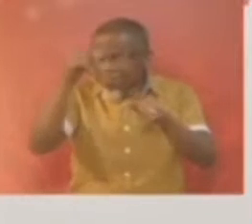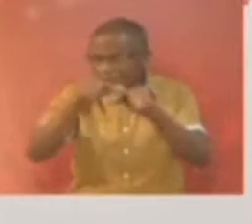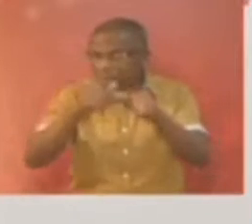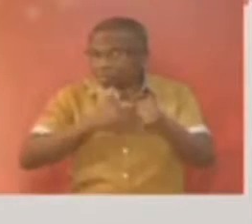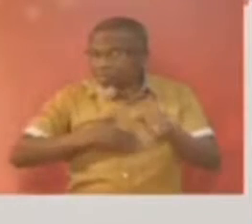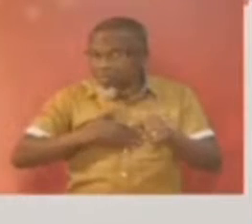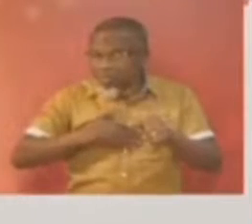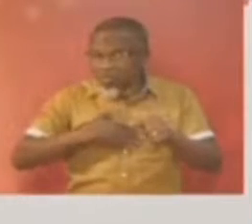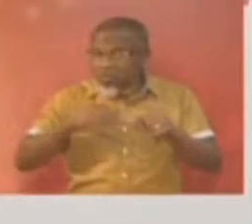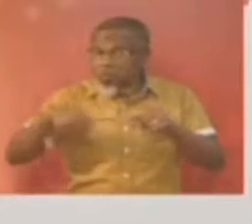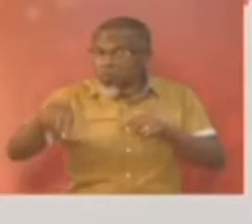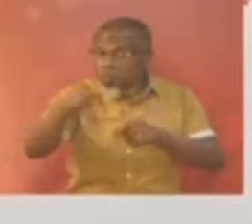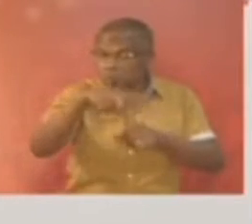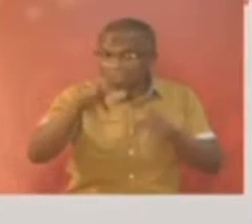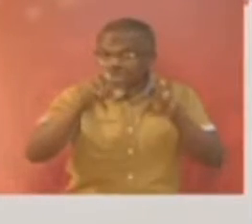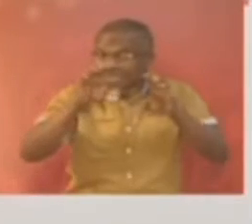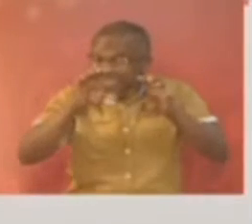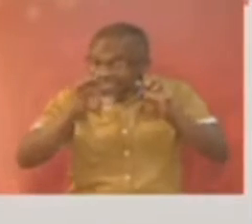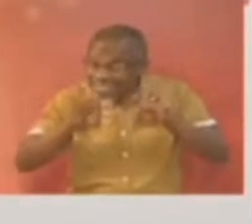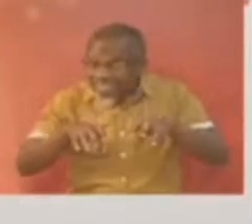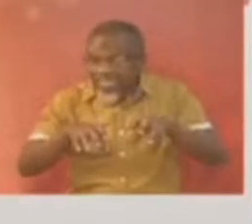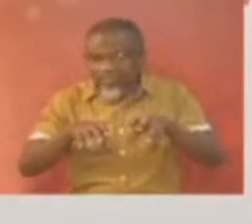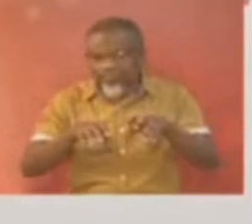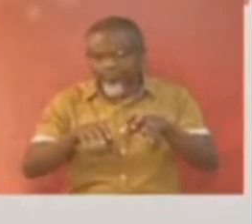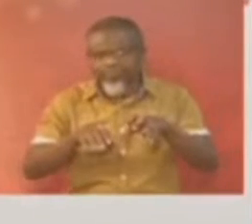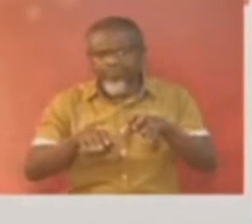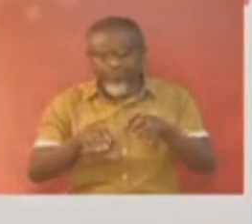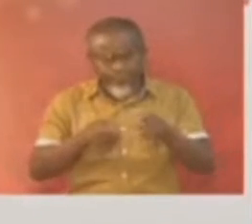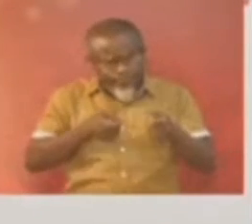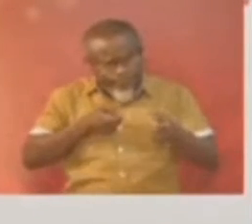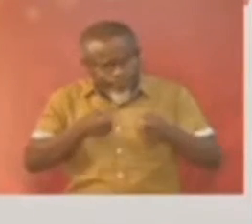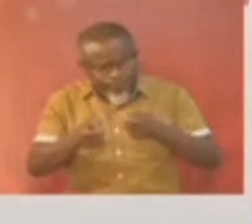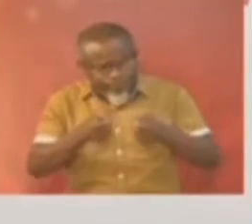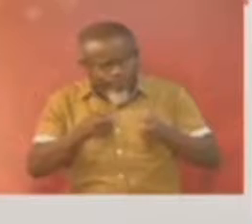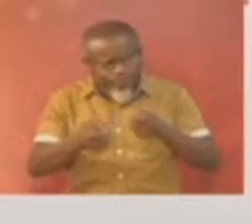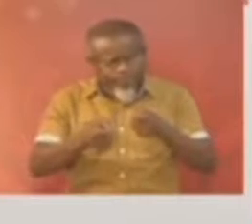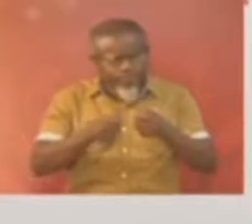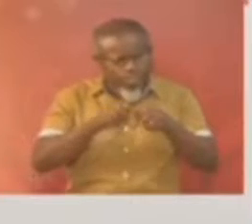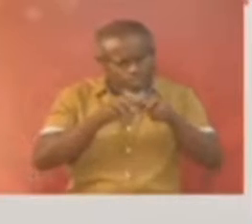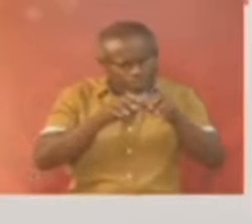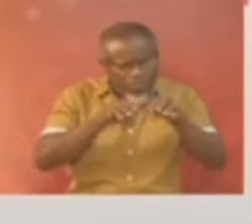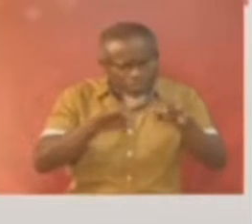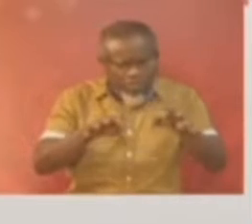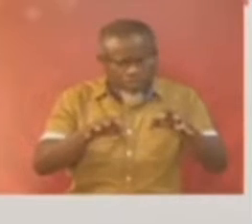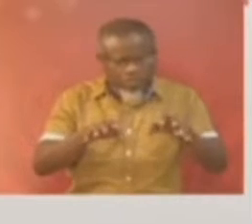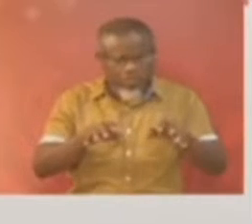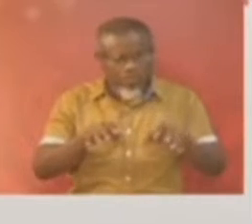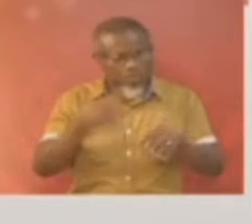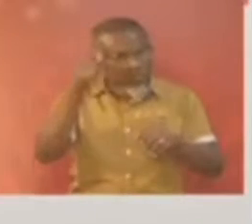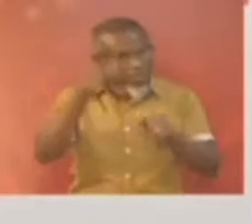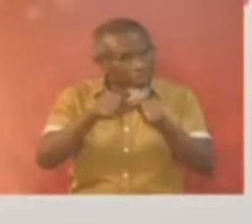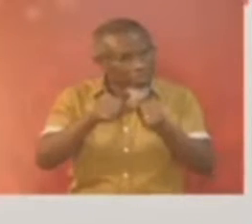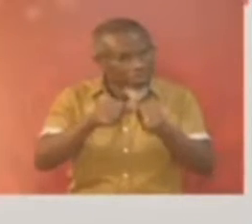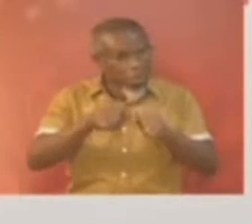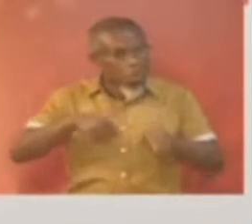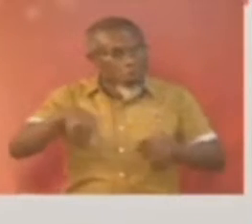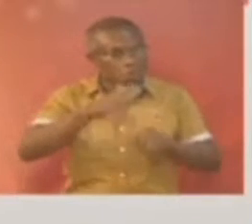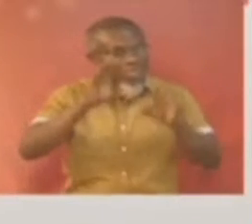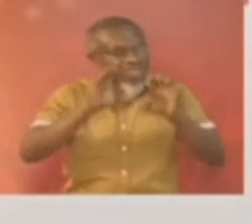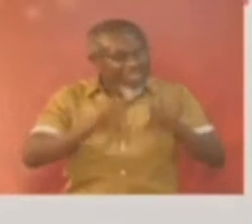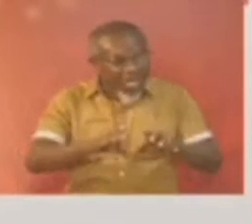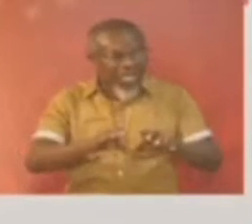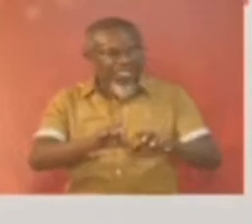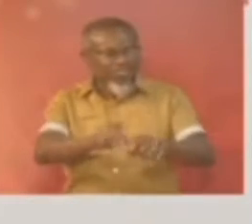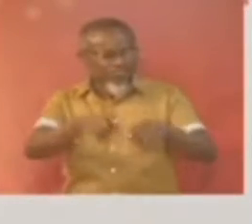COVID-19 pandemic. In the words of Leroy Calise, the Black Stallion, we can make it if we try, just a little harder.